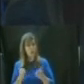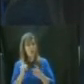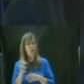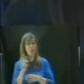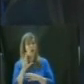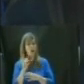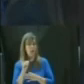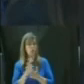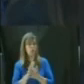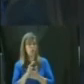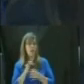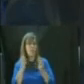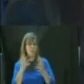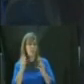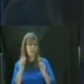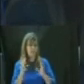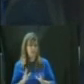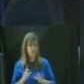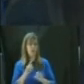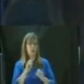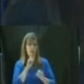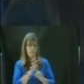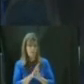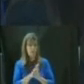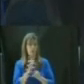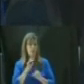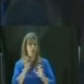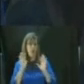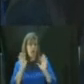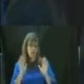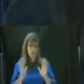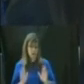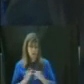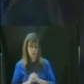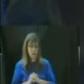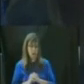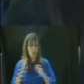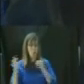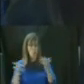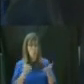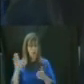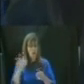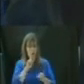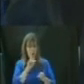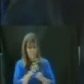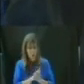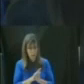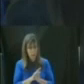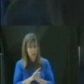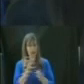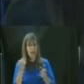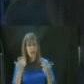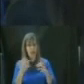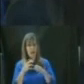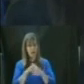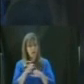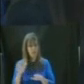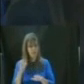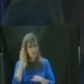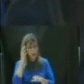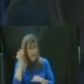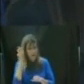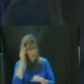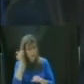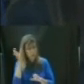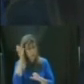County Schools has quite a number of teachers committed to a culture of excellence. Welcoming their commitment and integrating their expertise